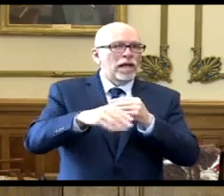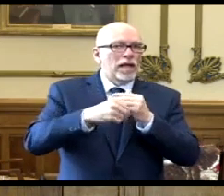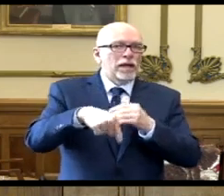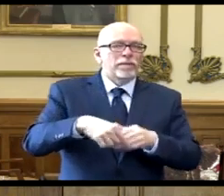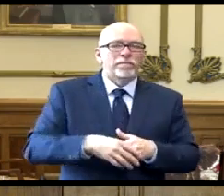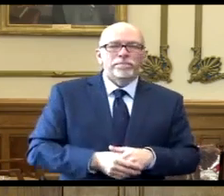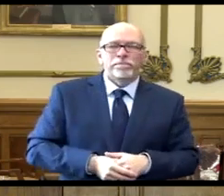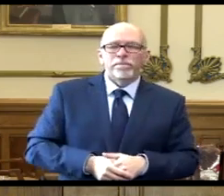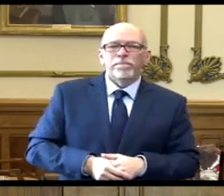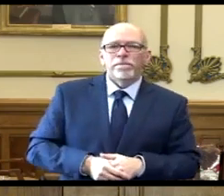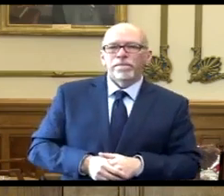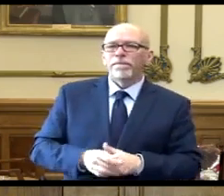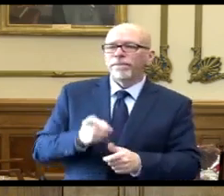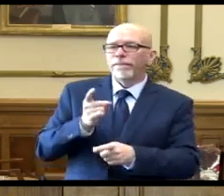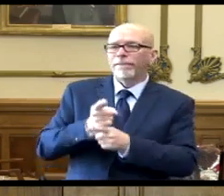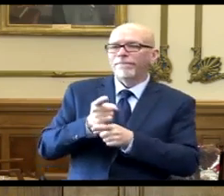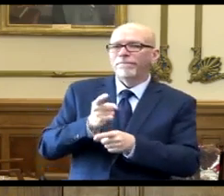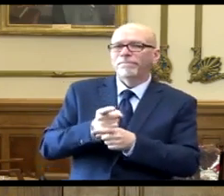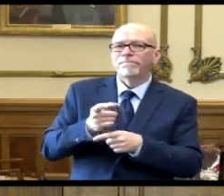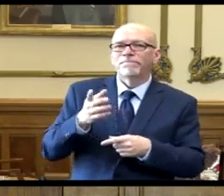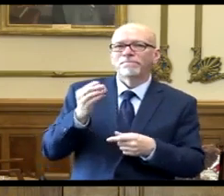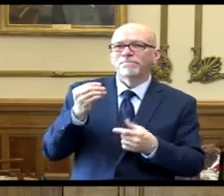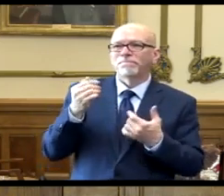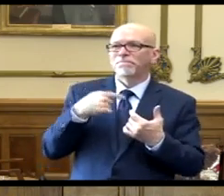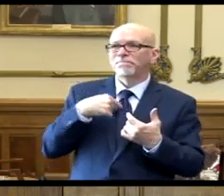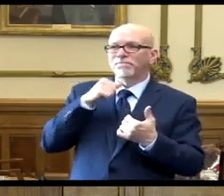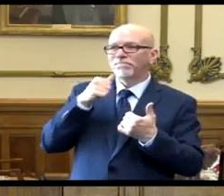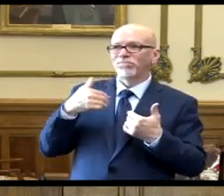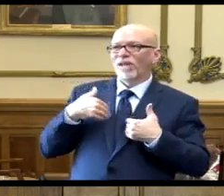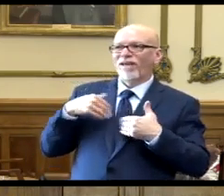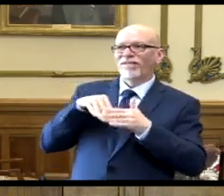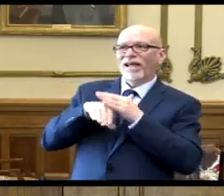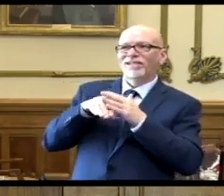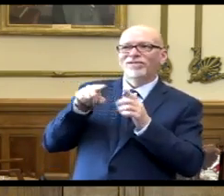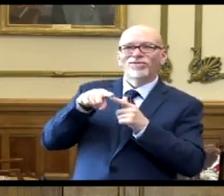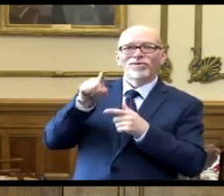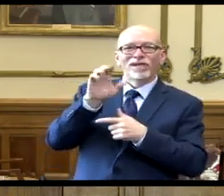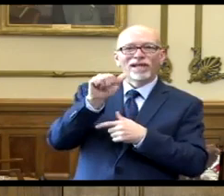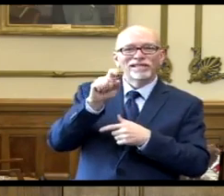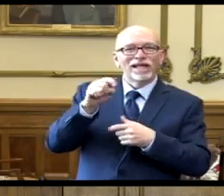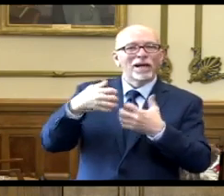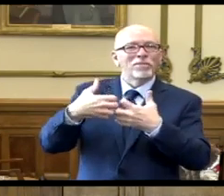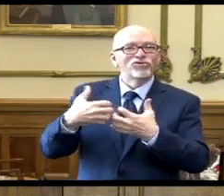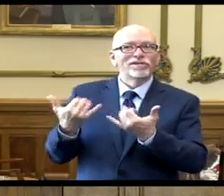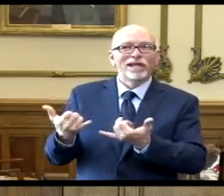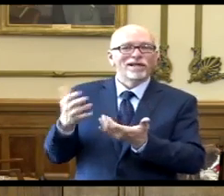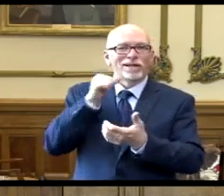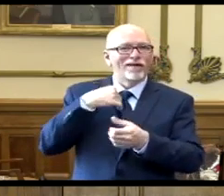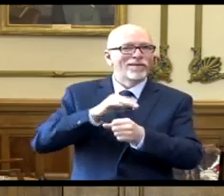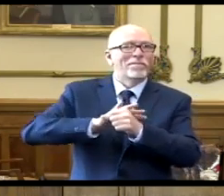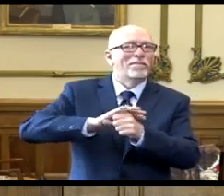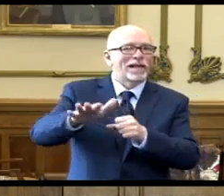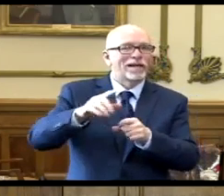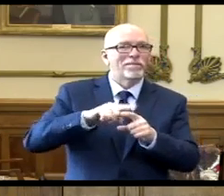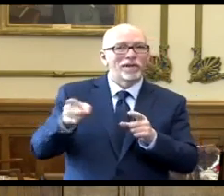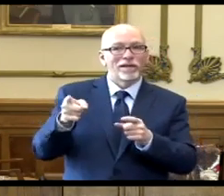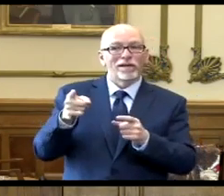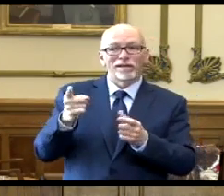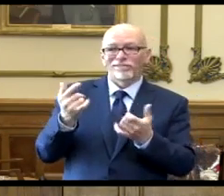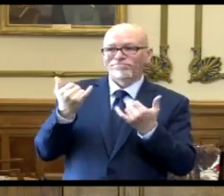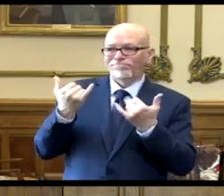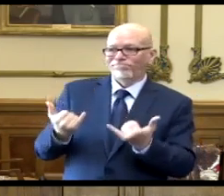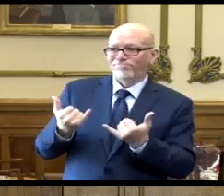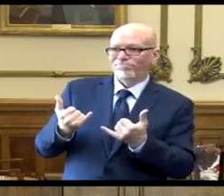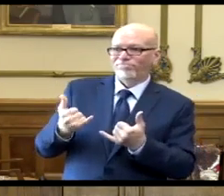complement. Yeah, and it's just a matter of not being able to have access right now to those cassettes and those machines, but that point of care testing is so critical, even as